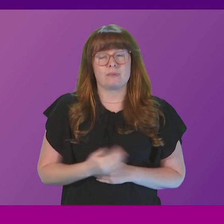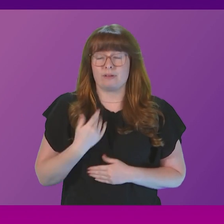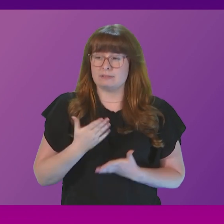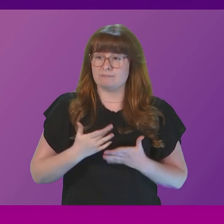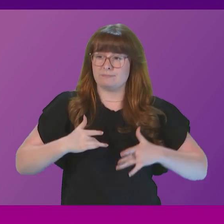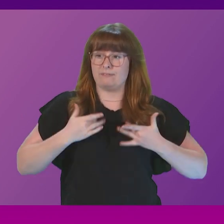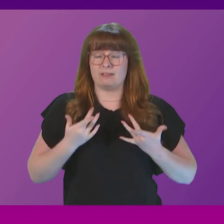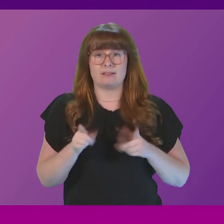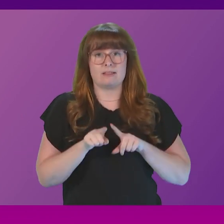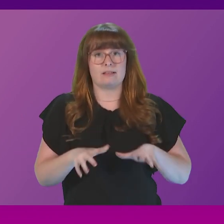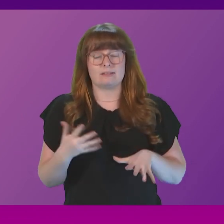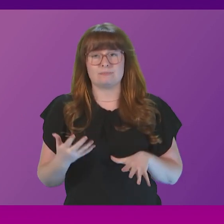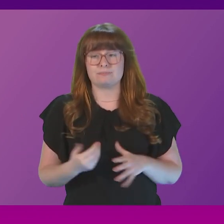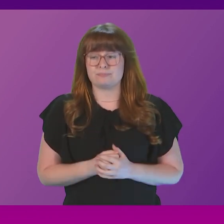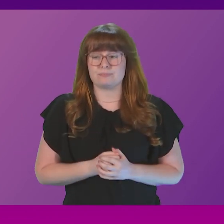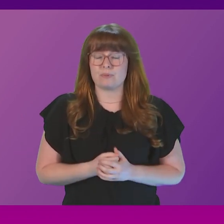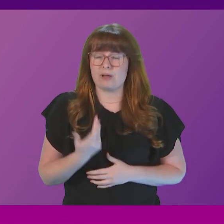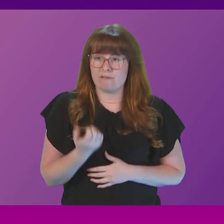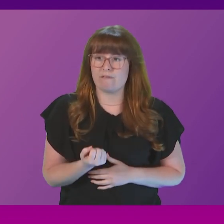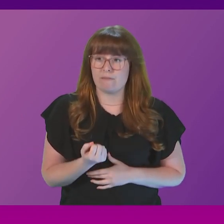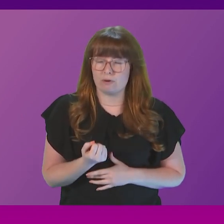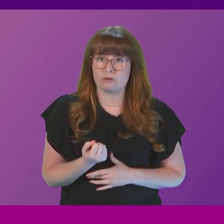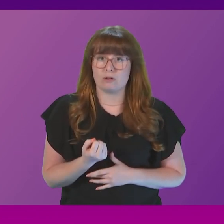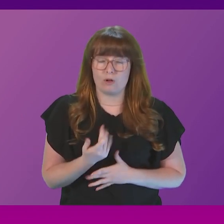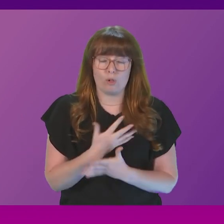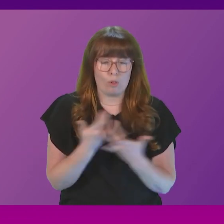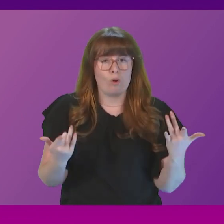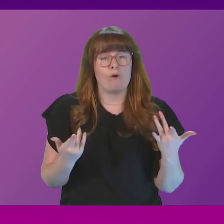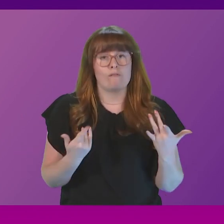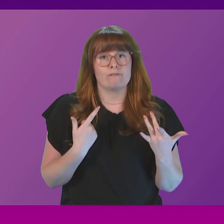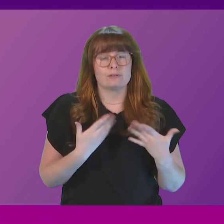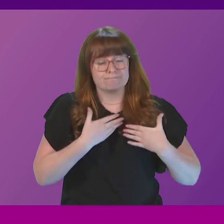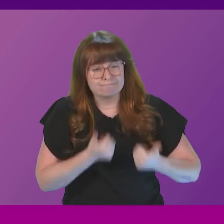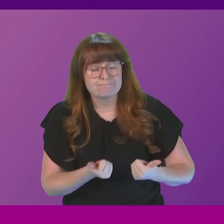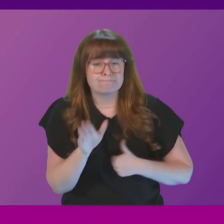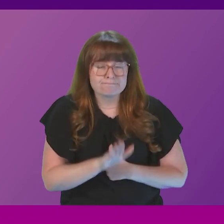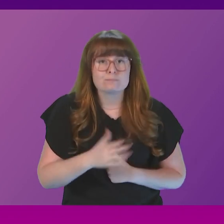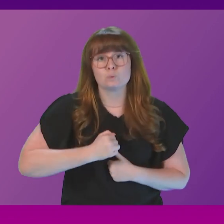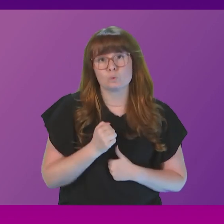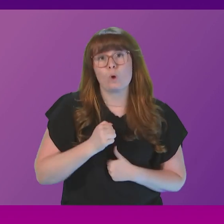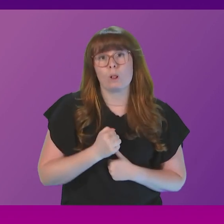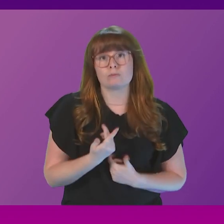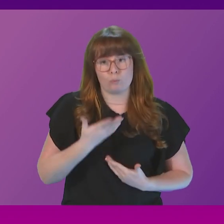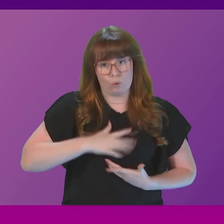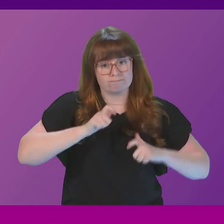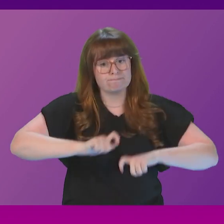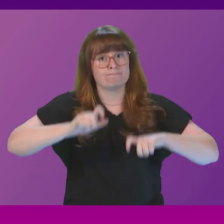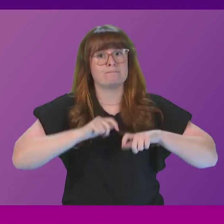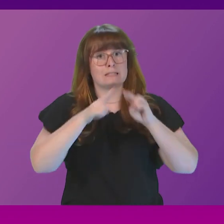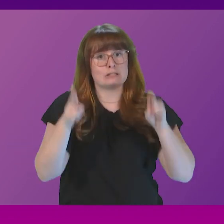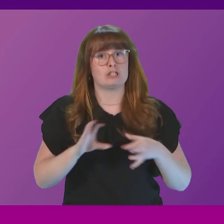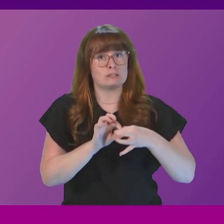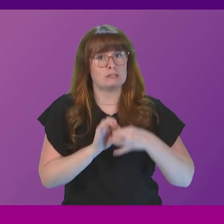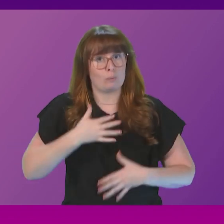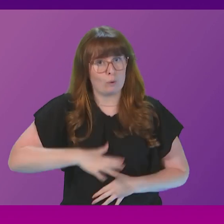feeling is that there is a great degree of warmth towards Scotland continuing that international engagement. Thank